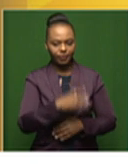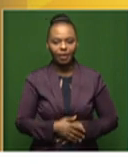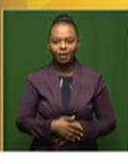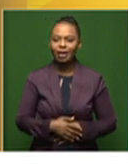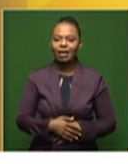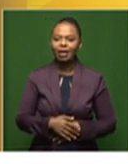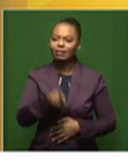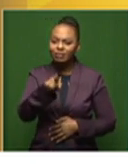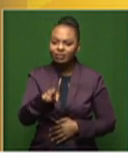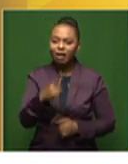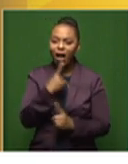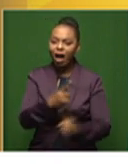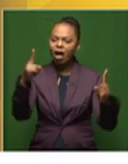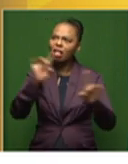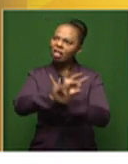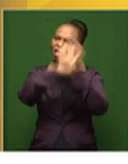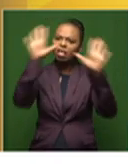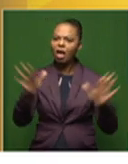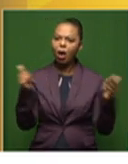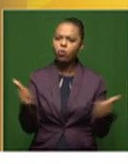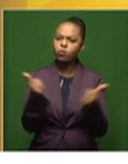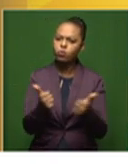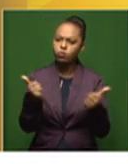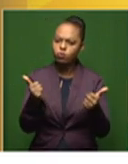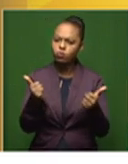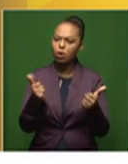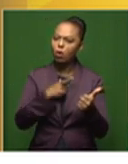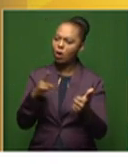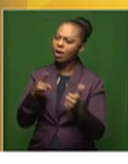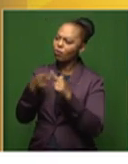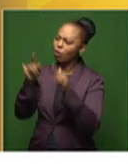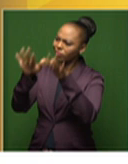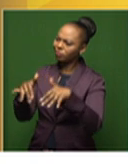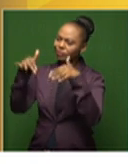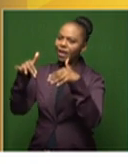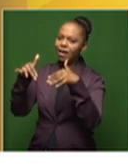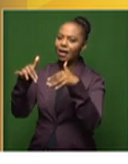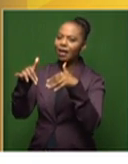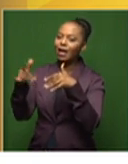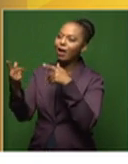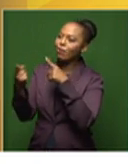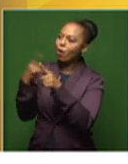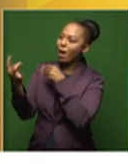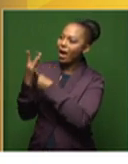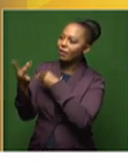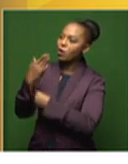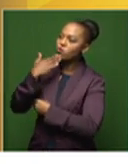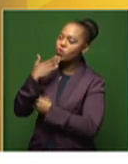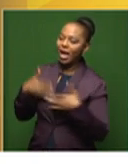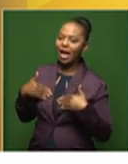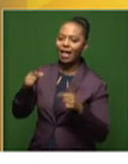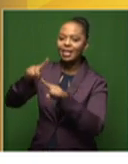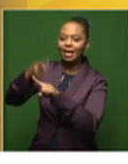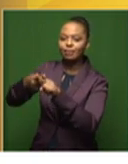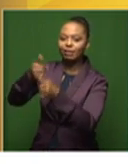clear. Remember, it's an announcement that came from Cabinet on the advice of health experts that they think that